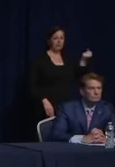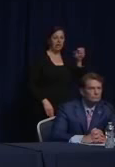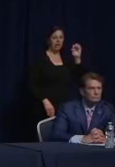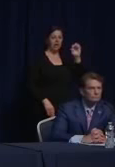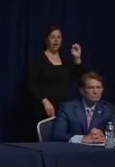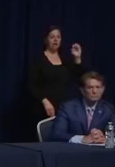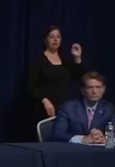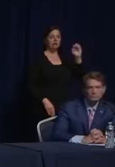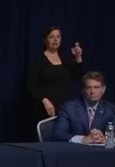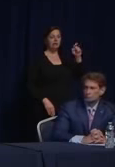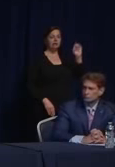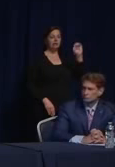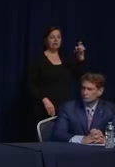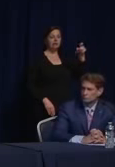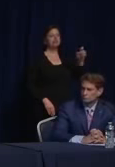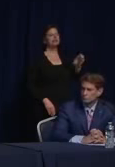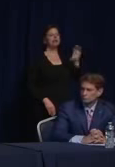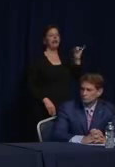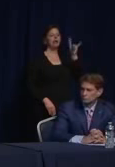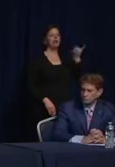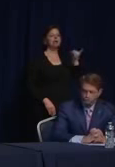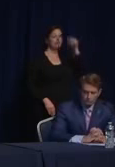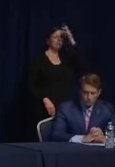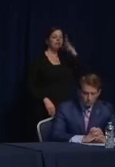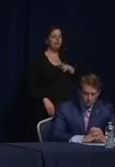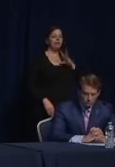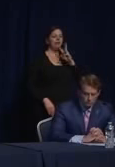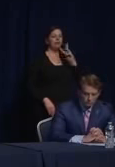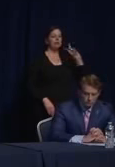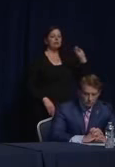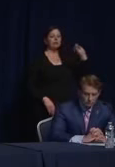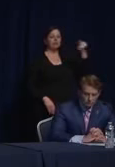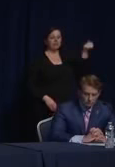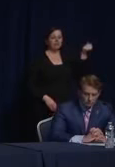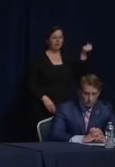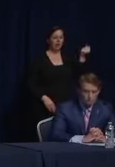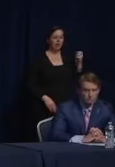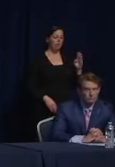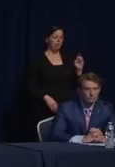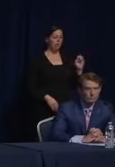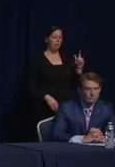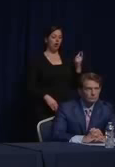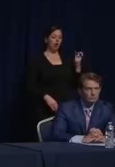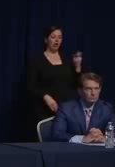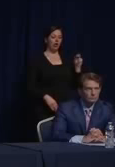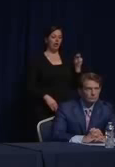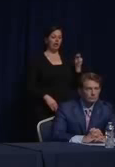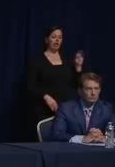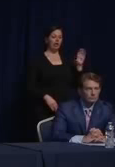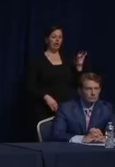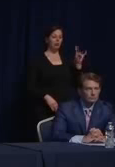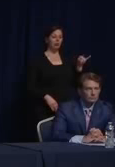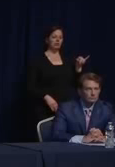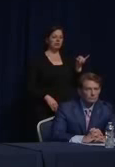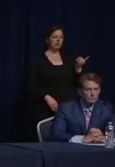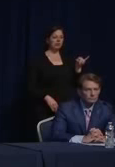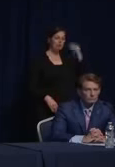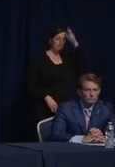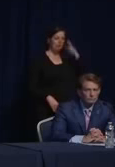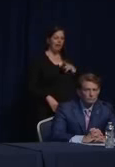County male in his 60s, and a Bergen County male in his